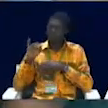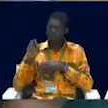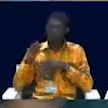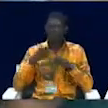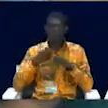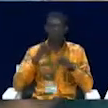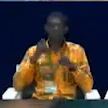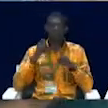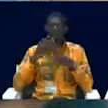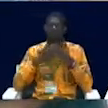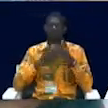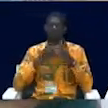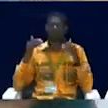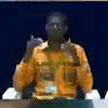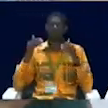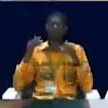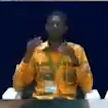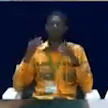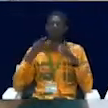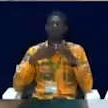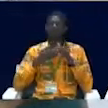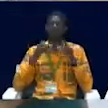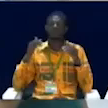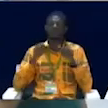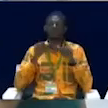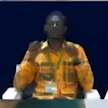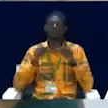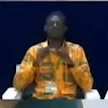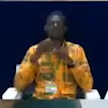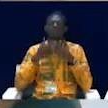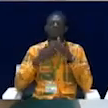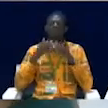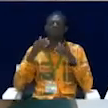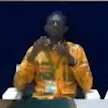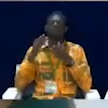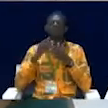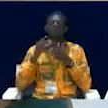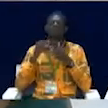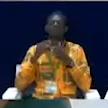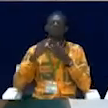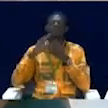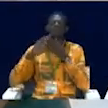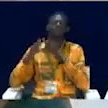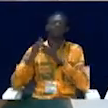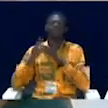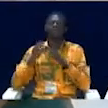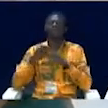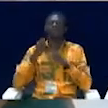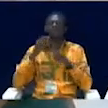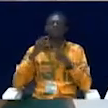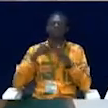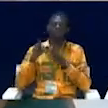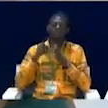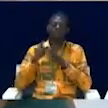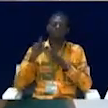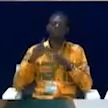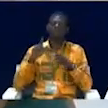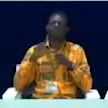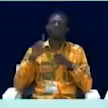from Open Heaven Parish, Open Heaven Area, Open Heaven Sona Headquarters, and from Lagos